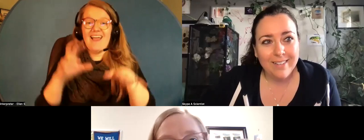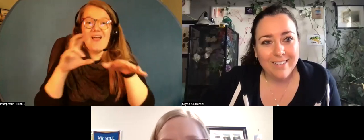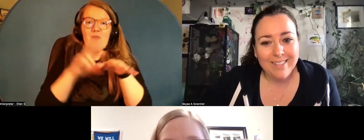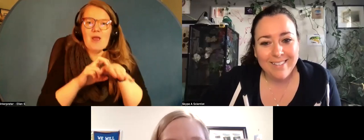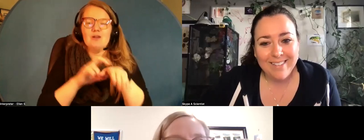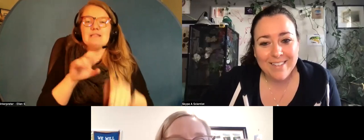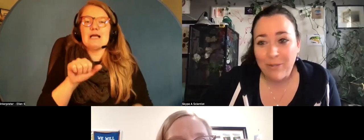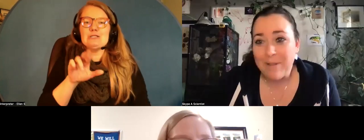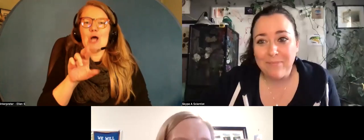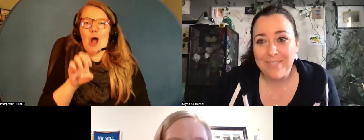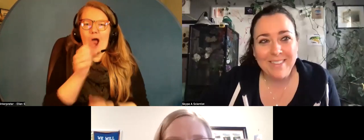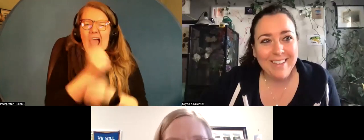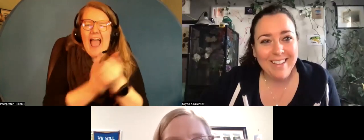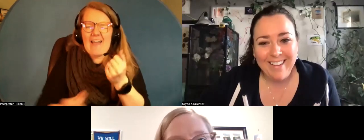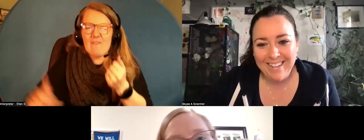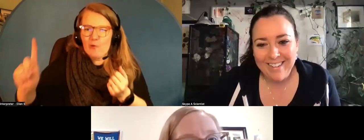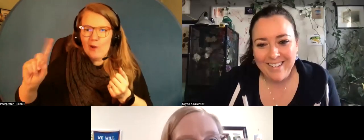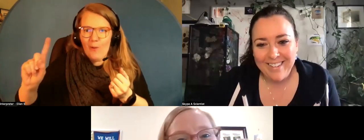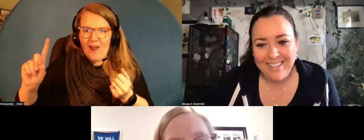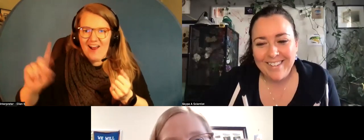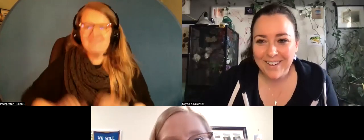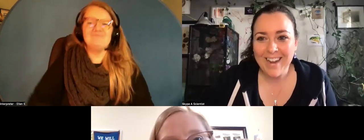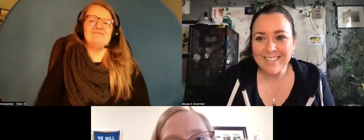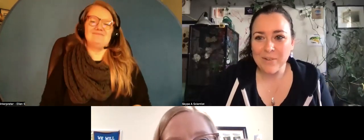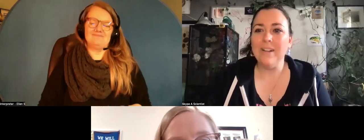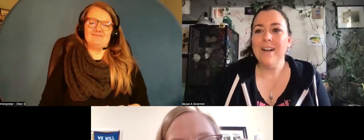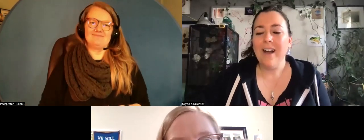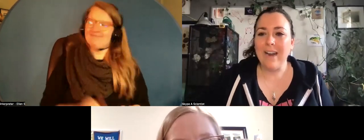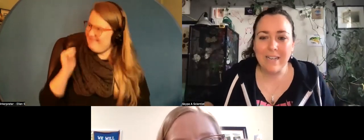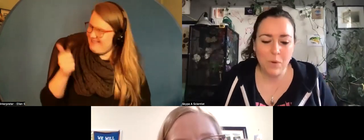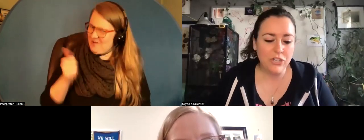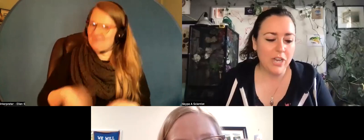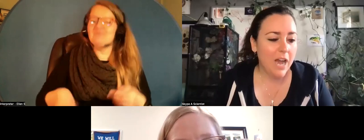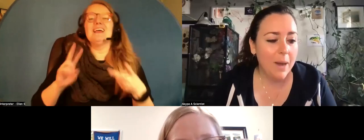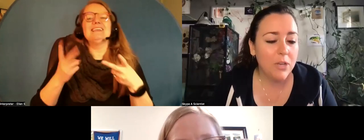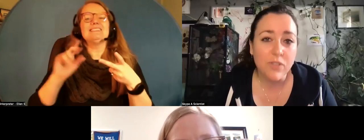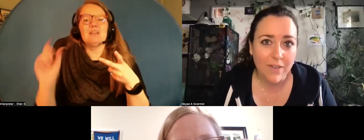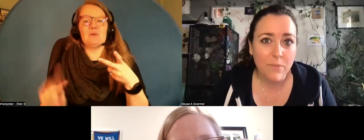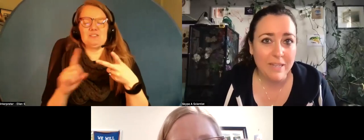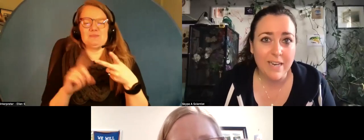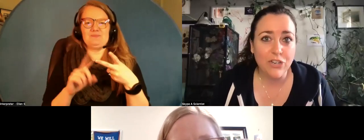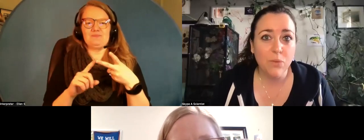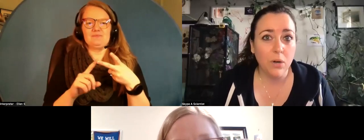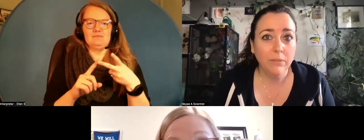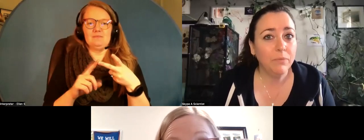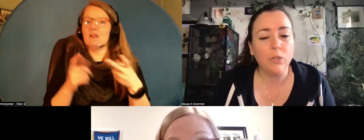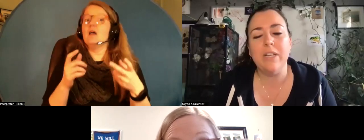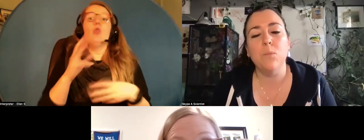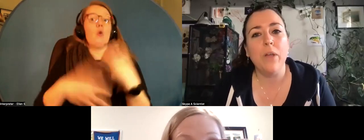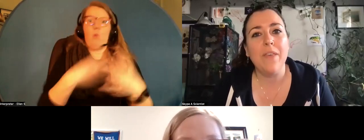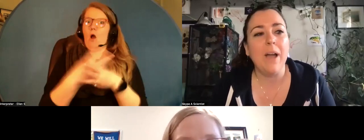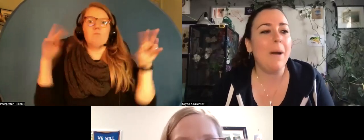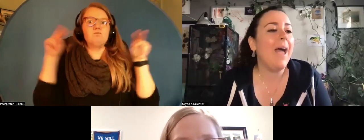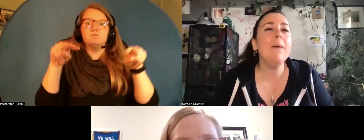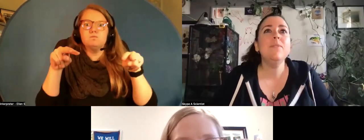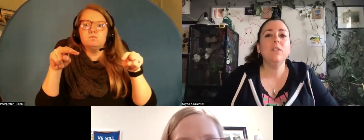everywhere. Have to zoom in and see them everywhere. Yep. Great. Cool. All right. Next question. You still have everybody's attention in the world. You can tell